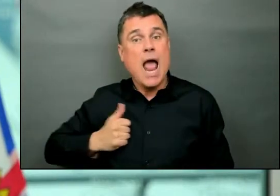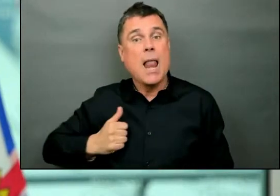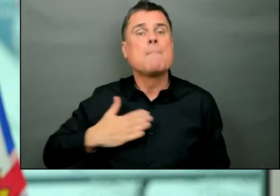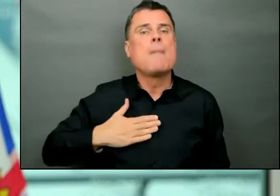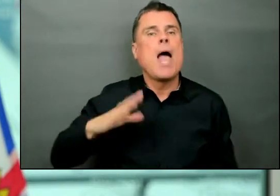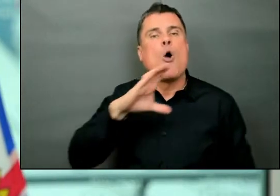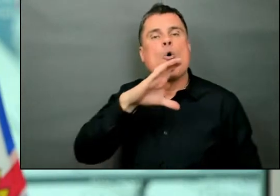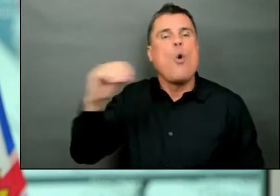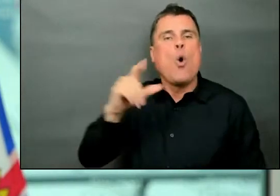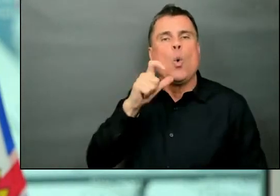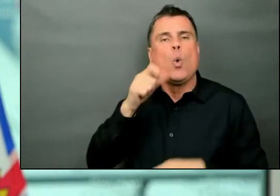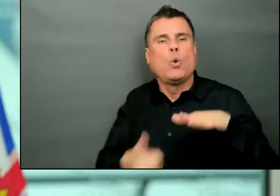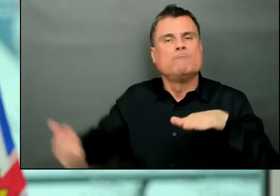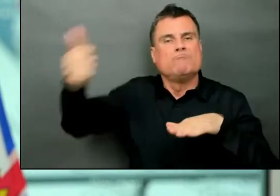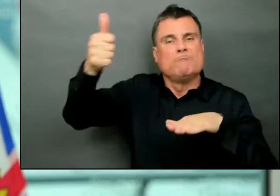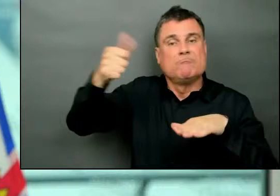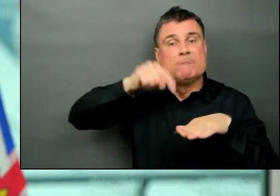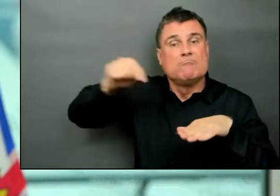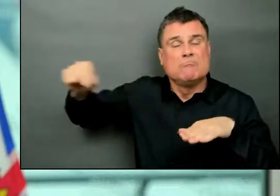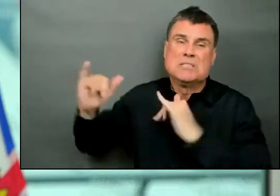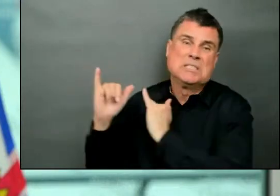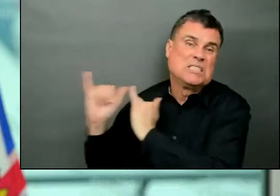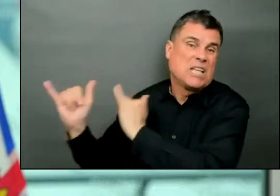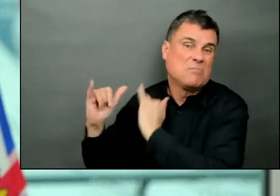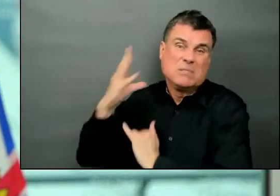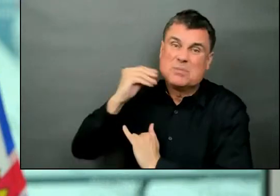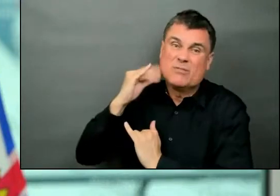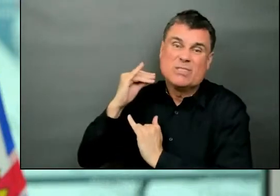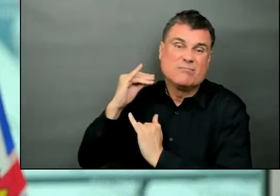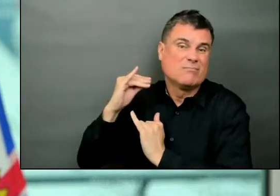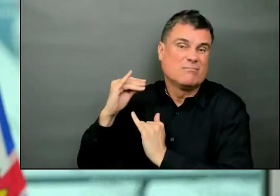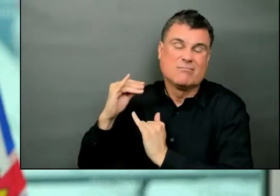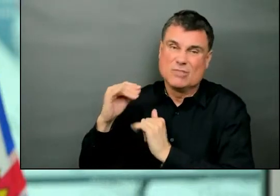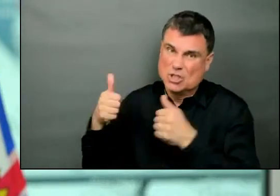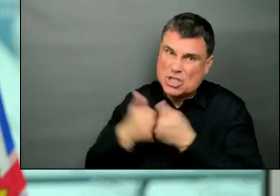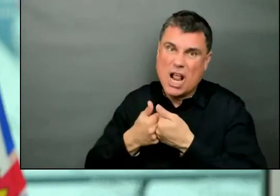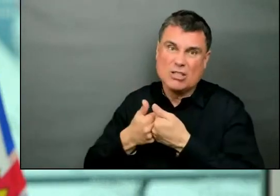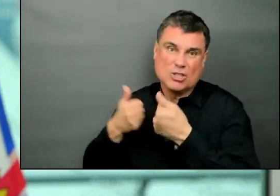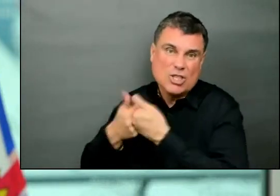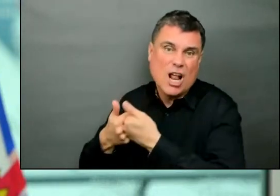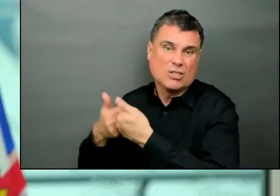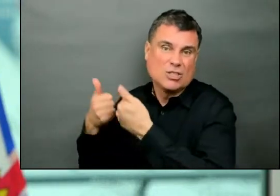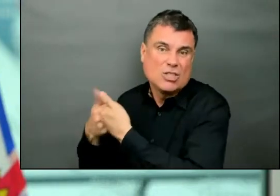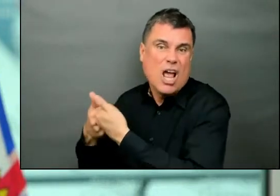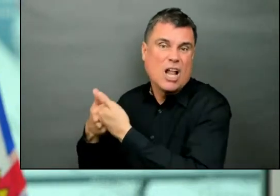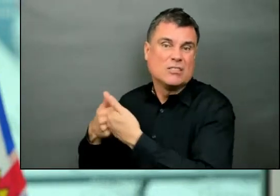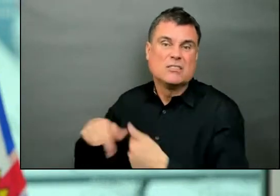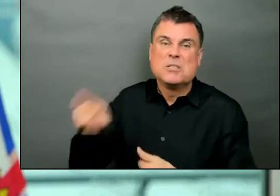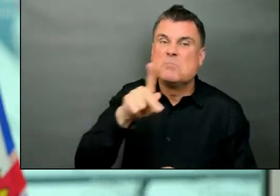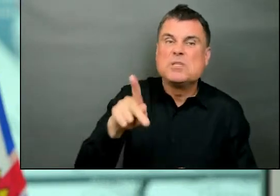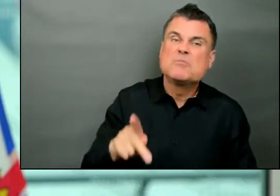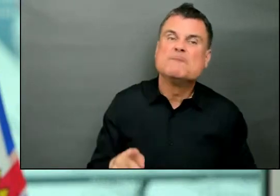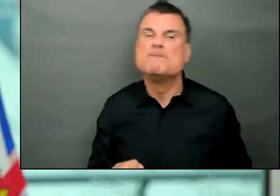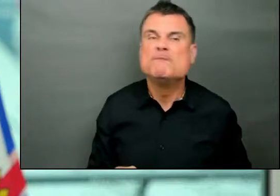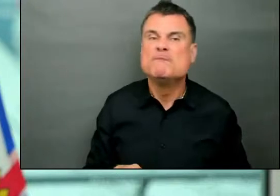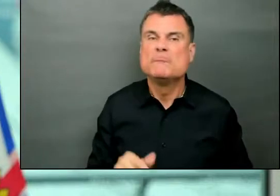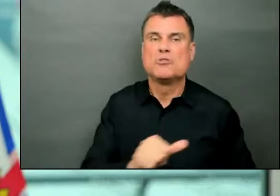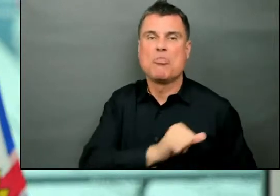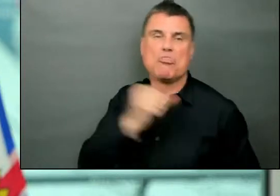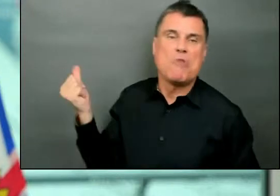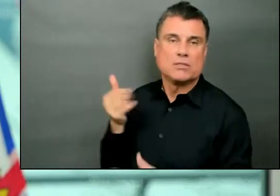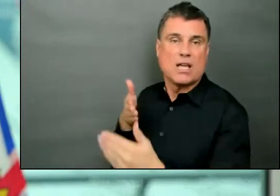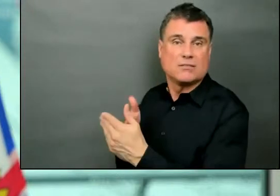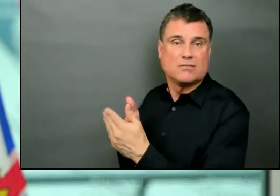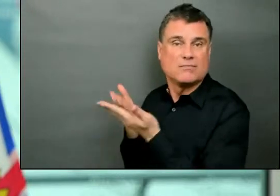challenges. We meet regularly, and we do support each other in that, and I think that's important. I recognize that